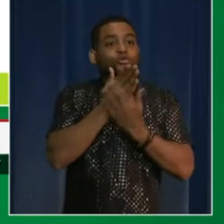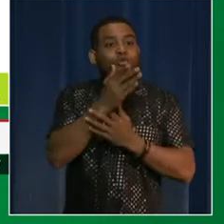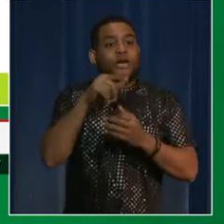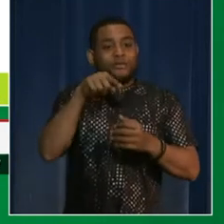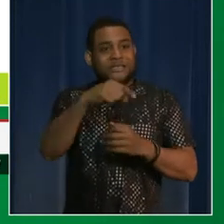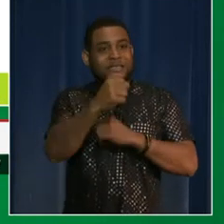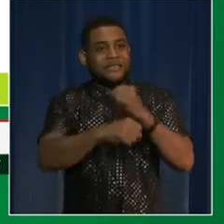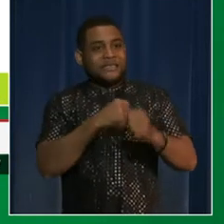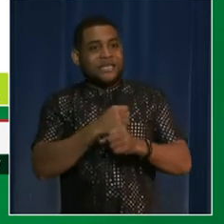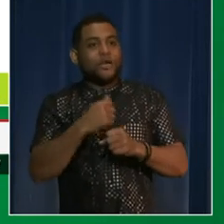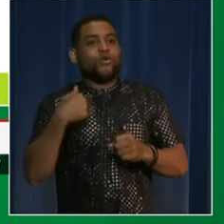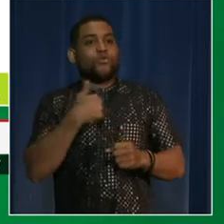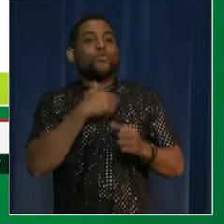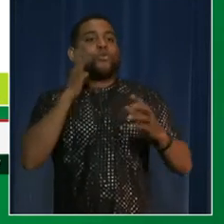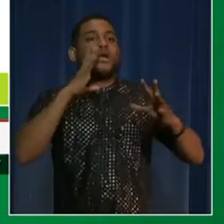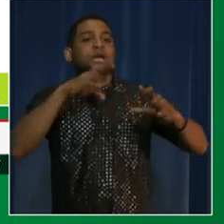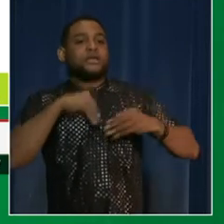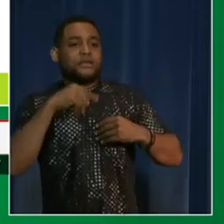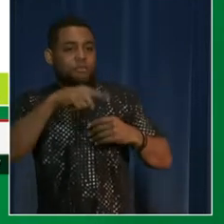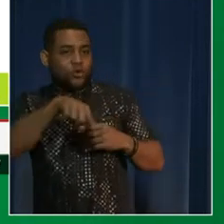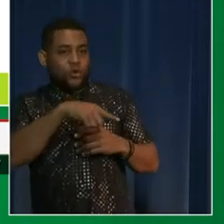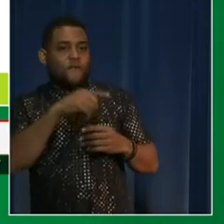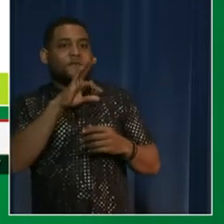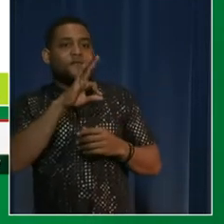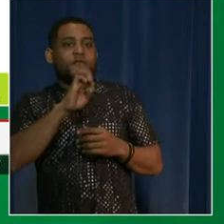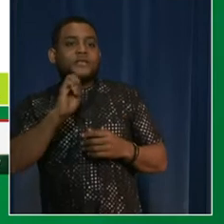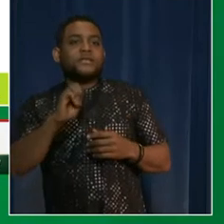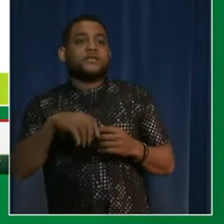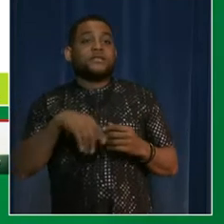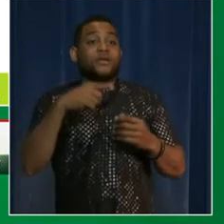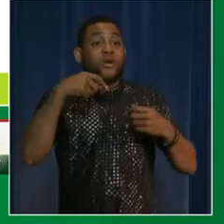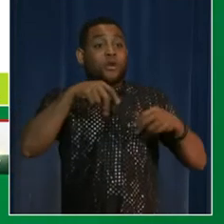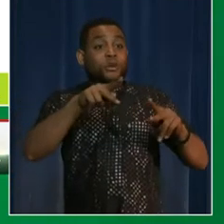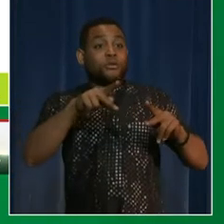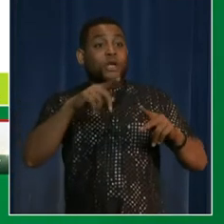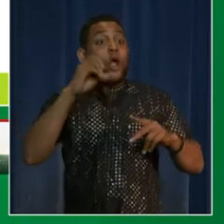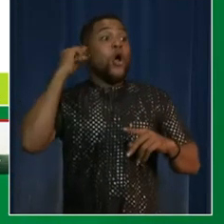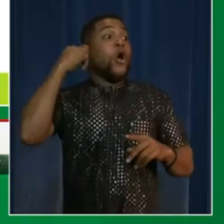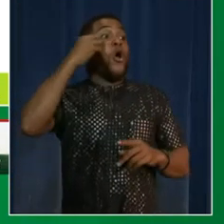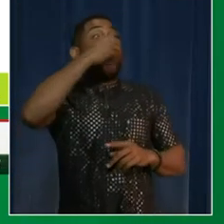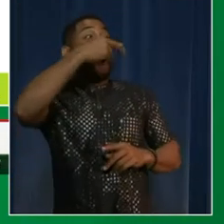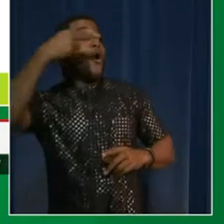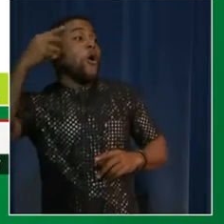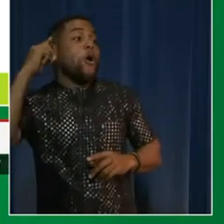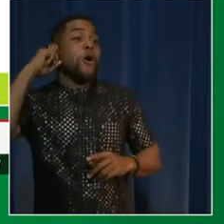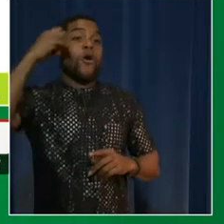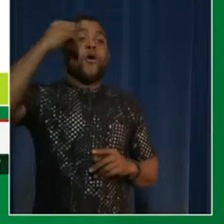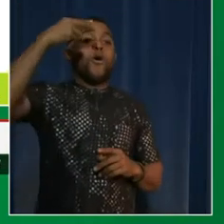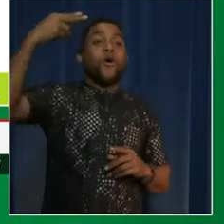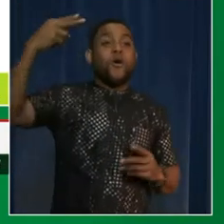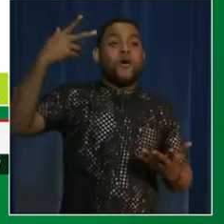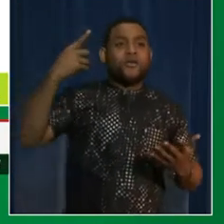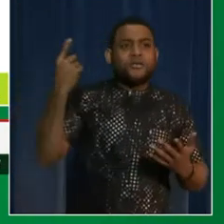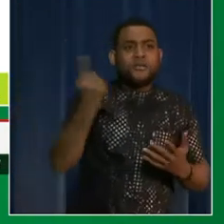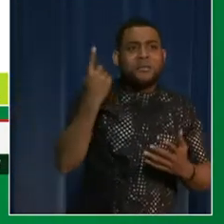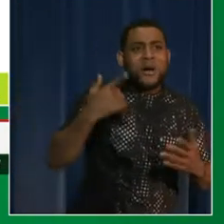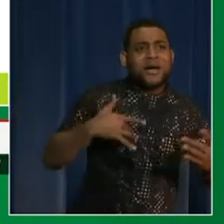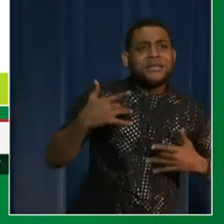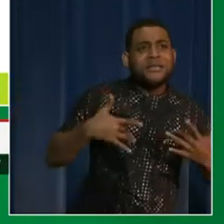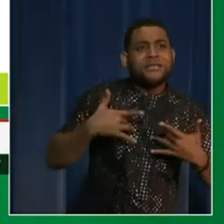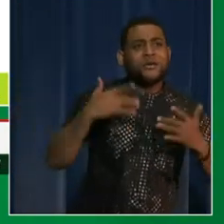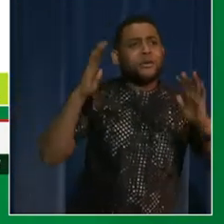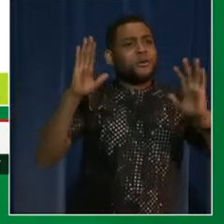of those district fees, permits. Somebody say that again. Somebody got excited? Lovely. And